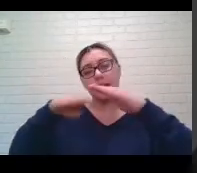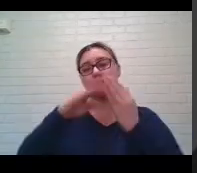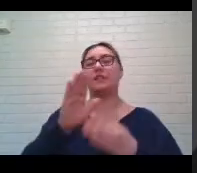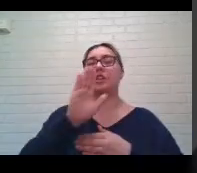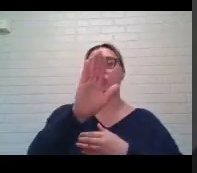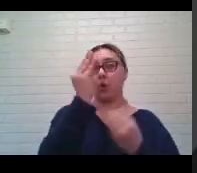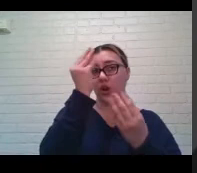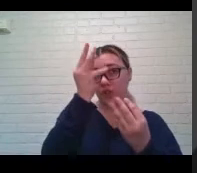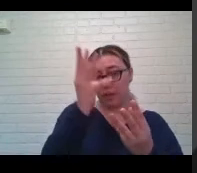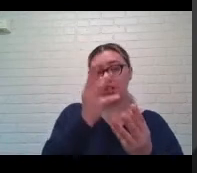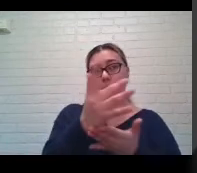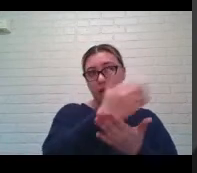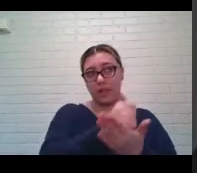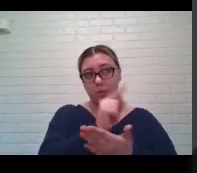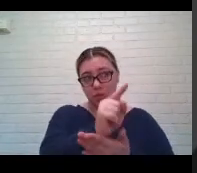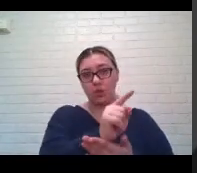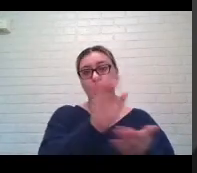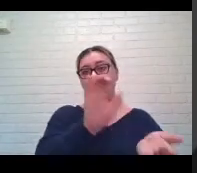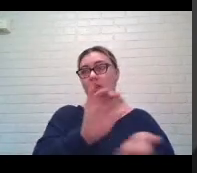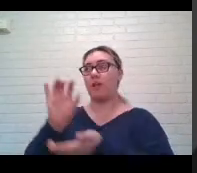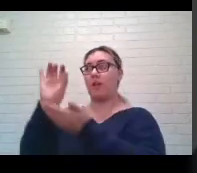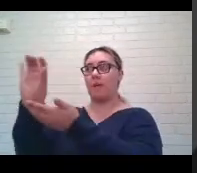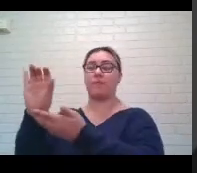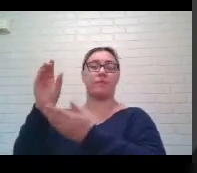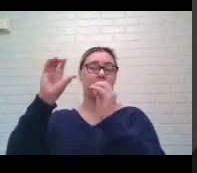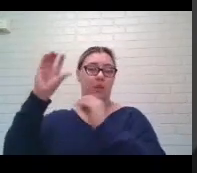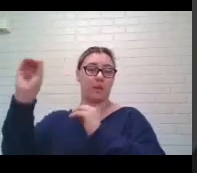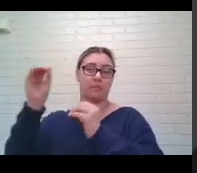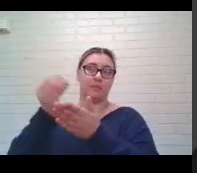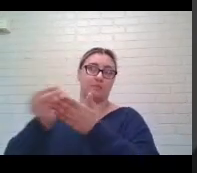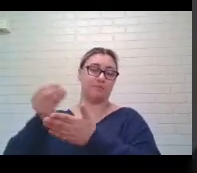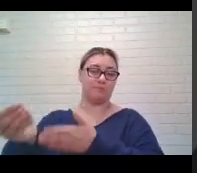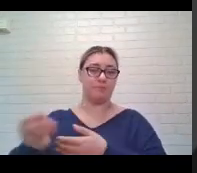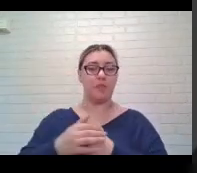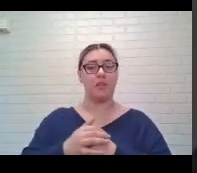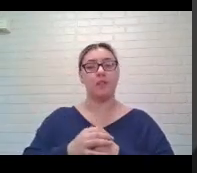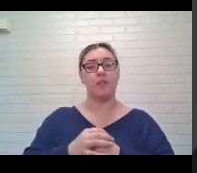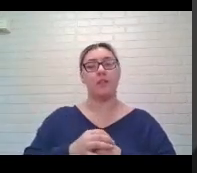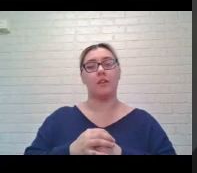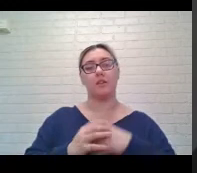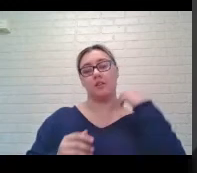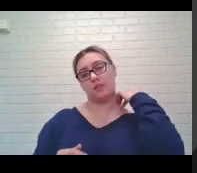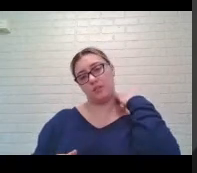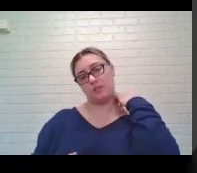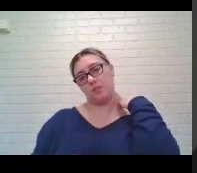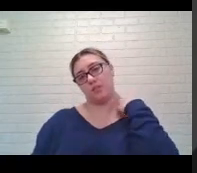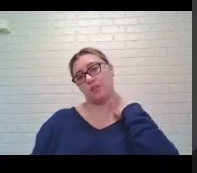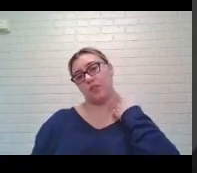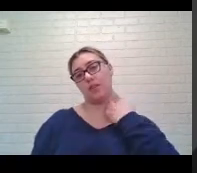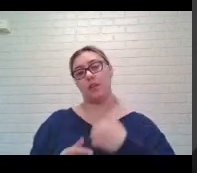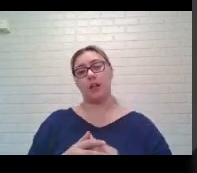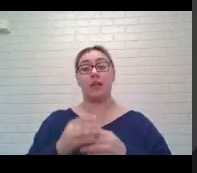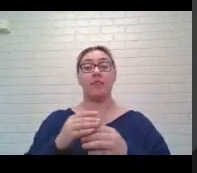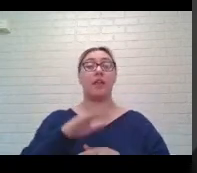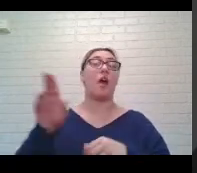from you, into a cash flow mechanism. And the fourth being, of course, collecting more data. So with more engagement, with better